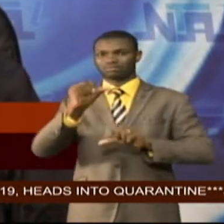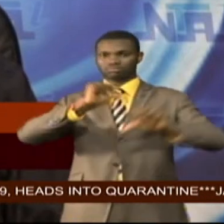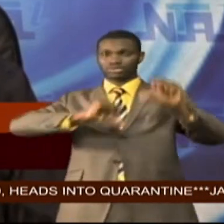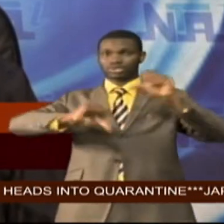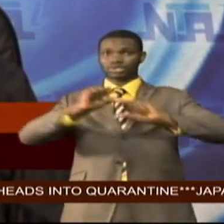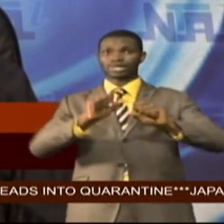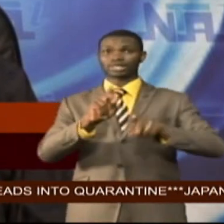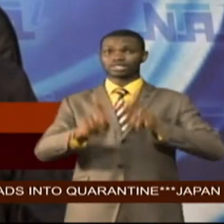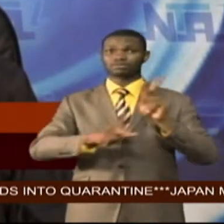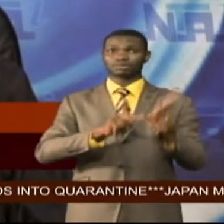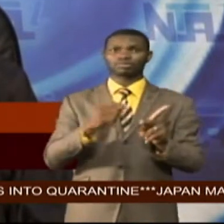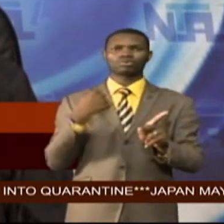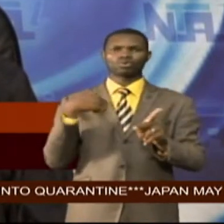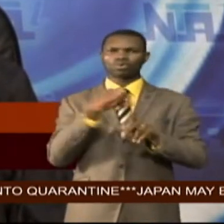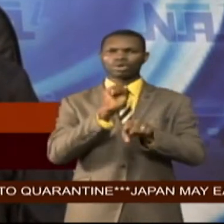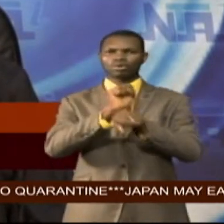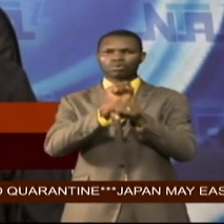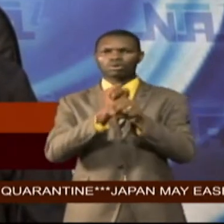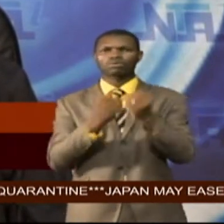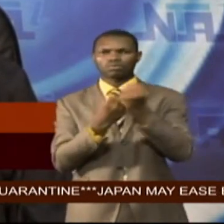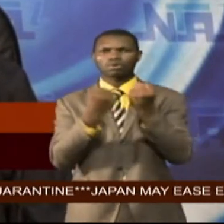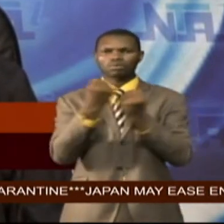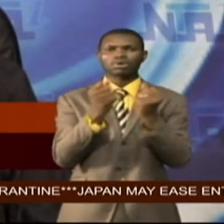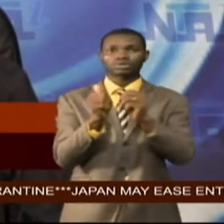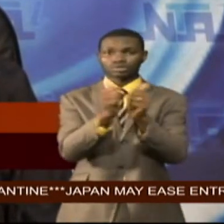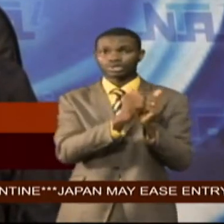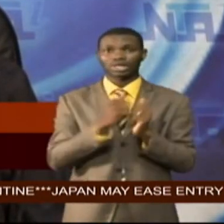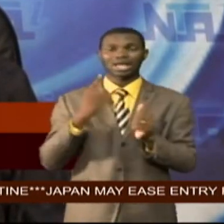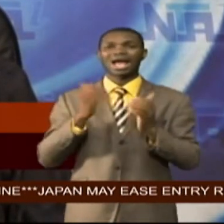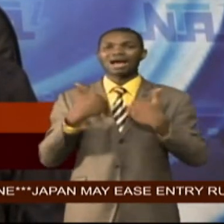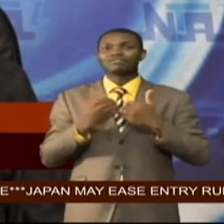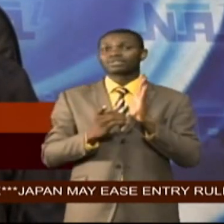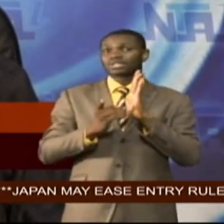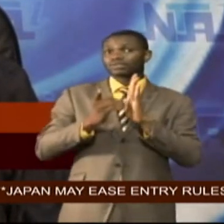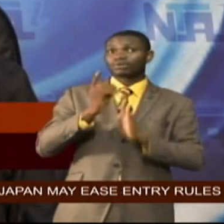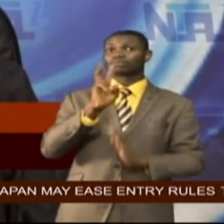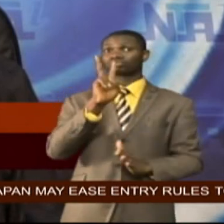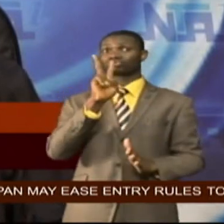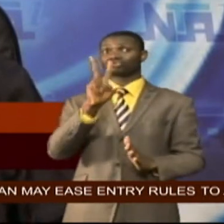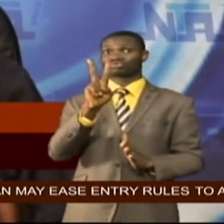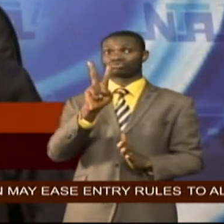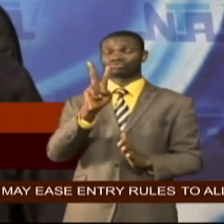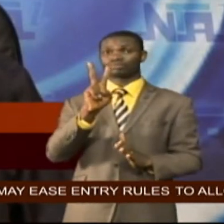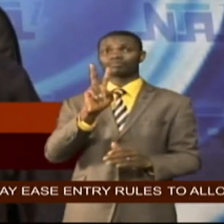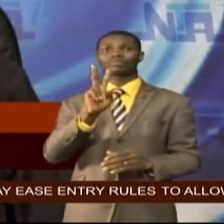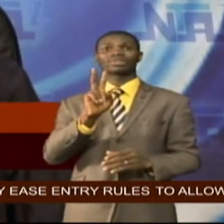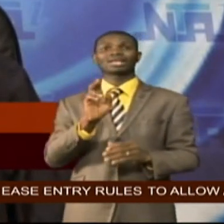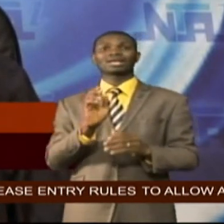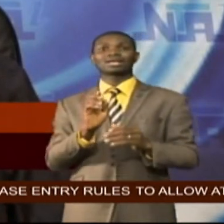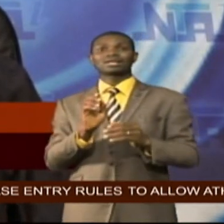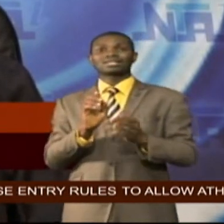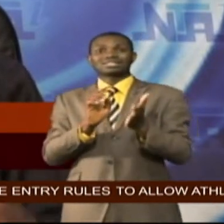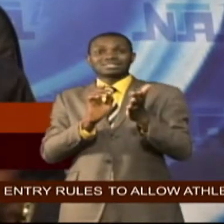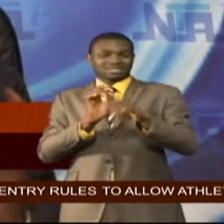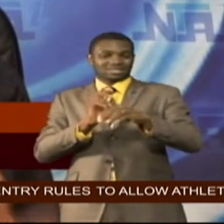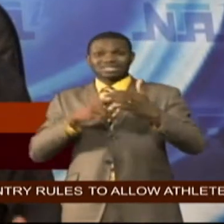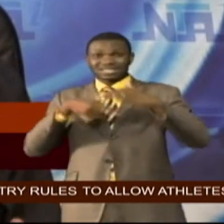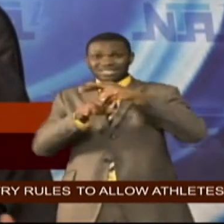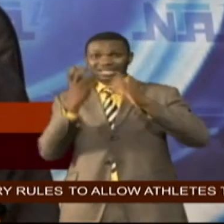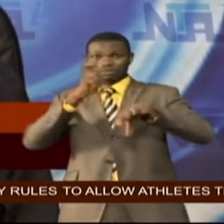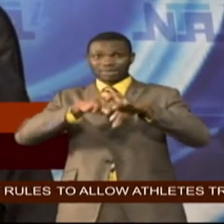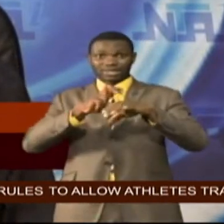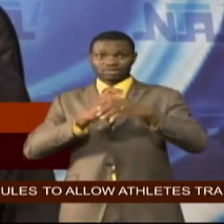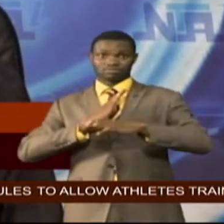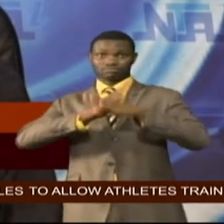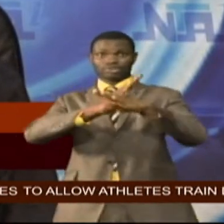this cooperation is the development of highly effective 2 antivenoms. One mono-specific, which is against just the carpet